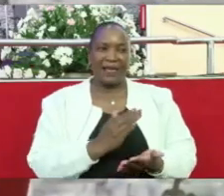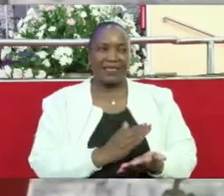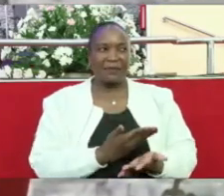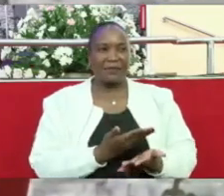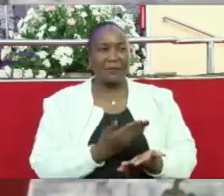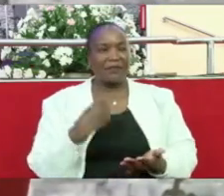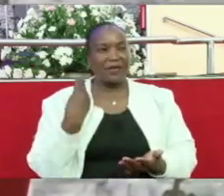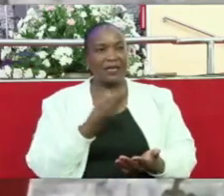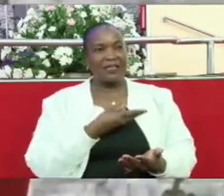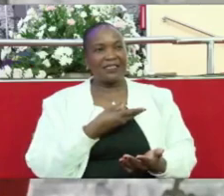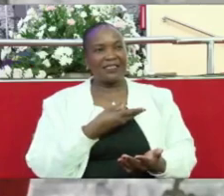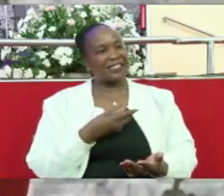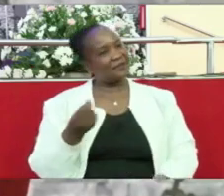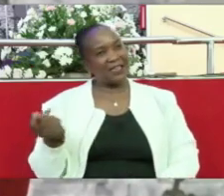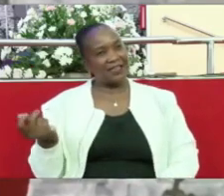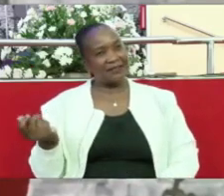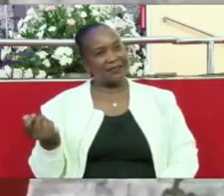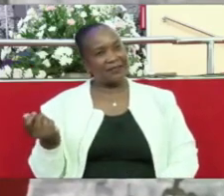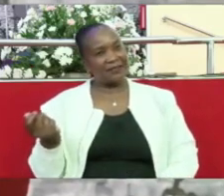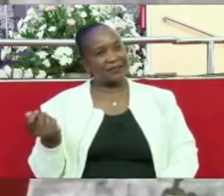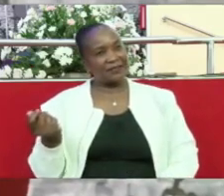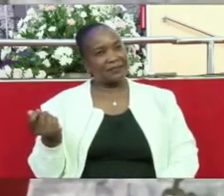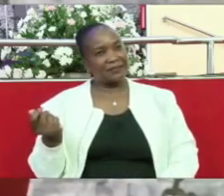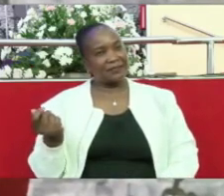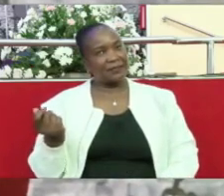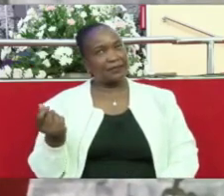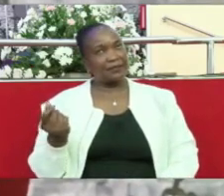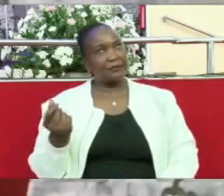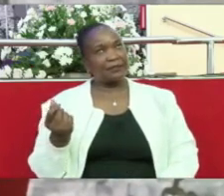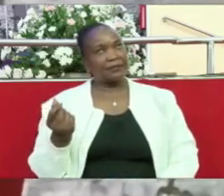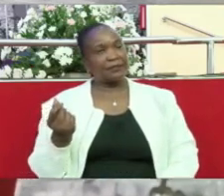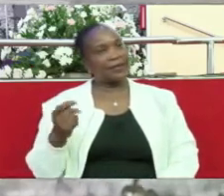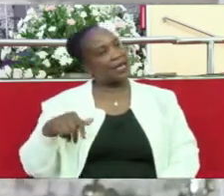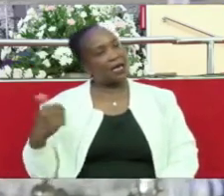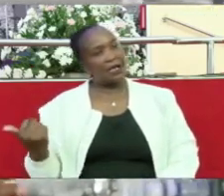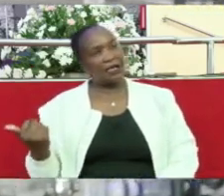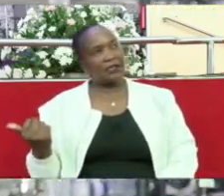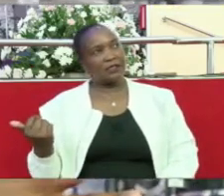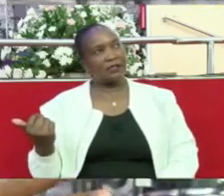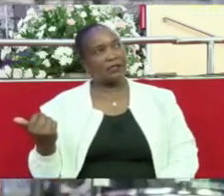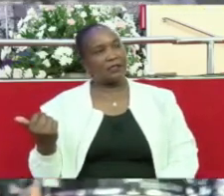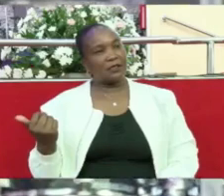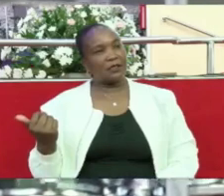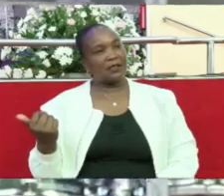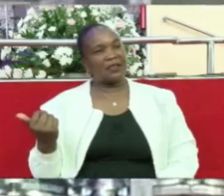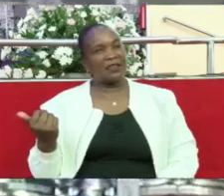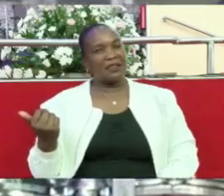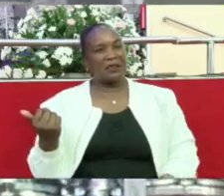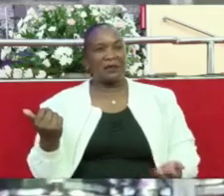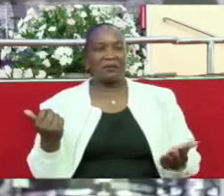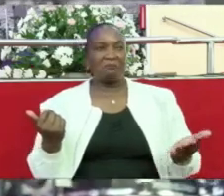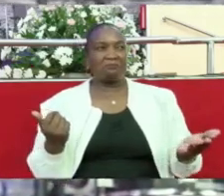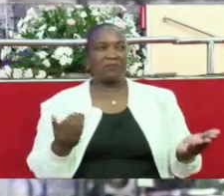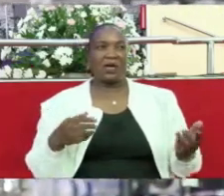because you have financial lack. Na pengine mlima wako ni sababu unakosa kifedha. To others, it's because you have been written off by your peers. Na